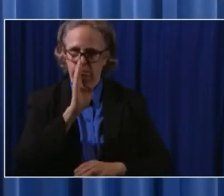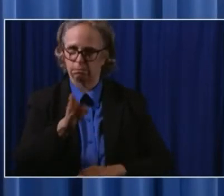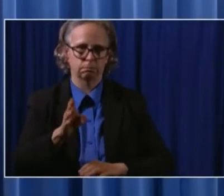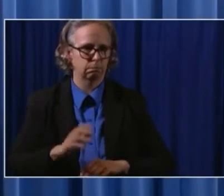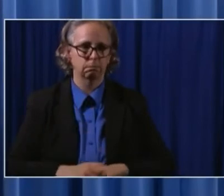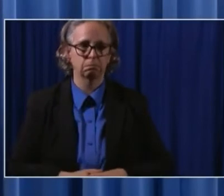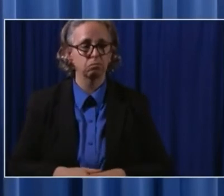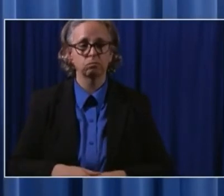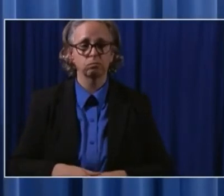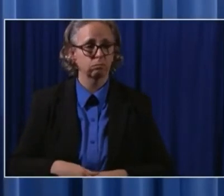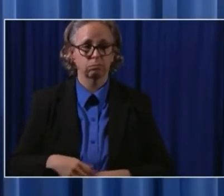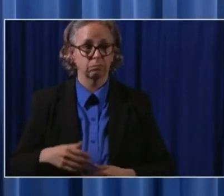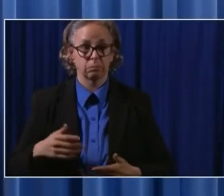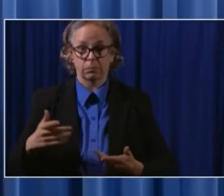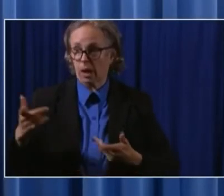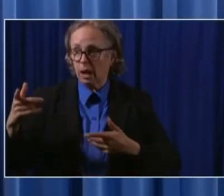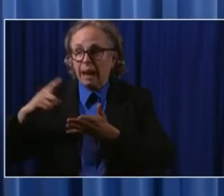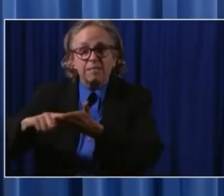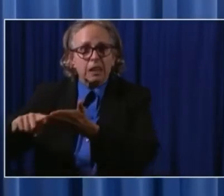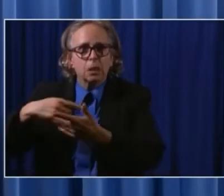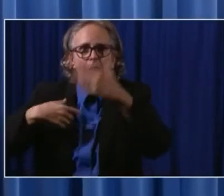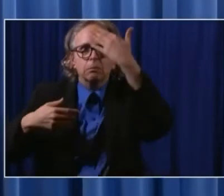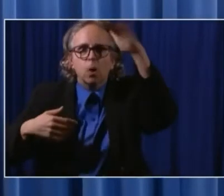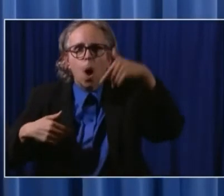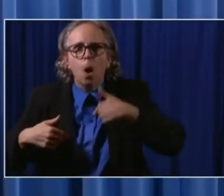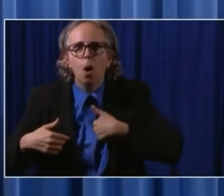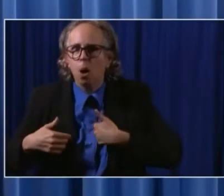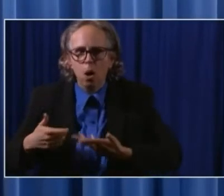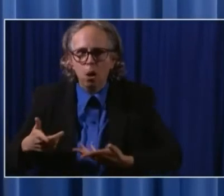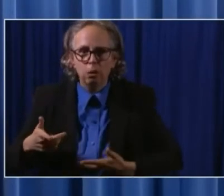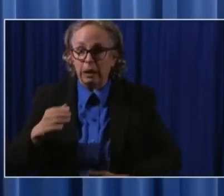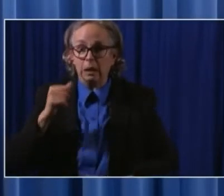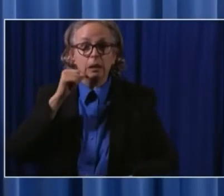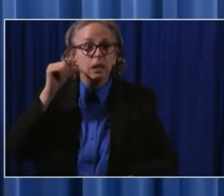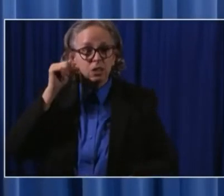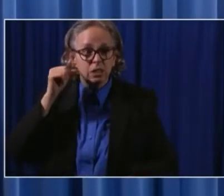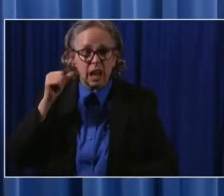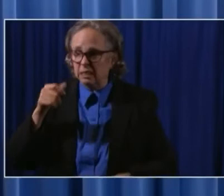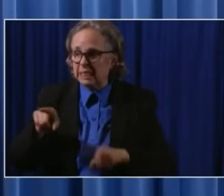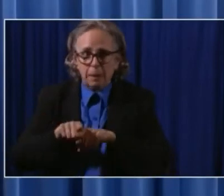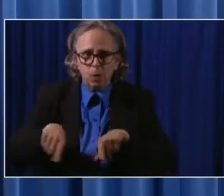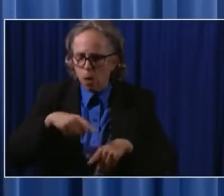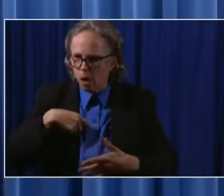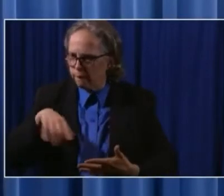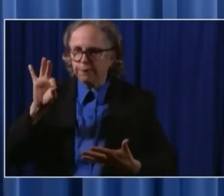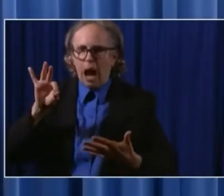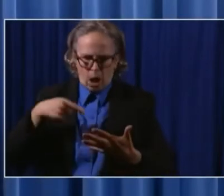investigation. We were surprised, as everyone was yesterday morning.